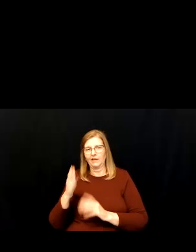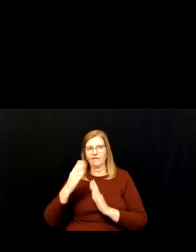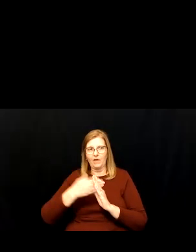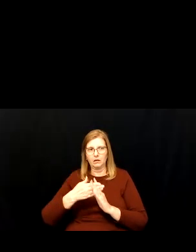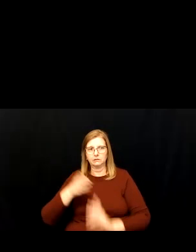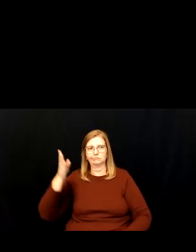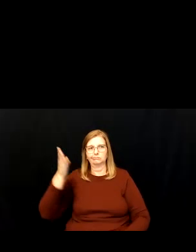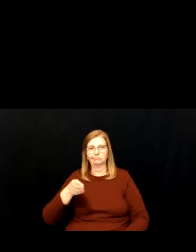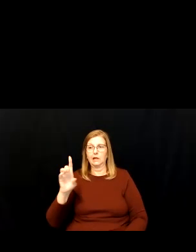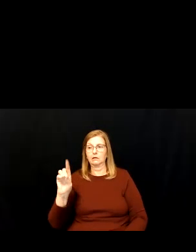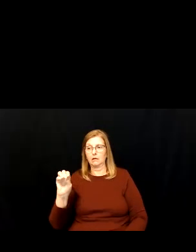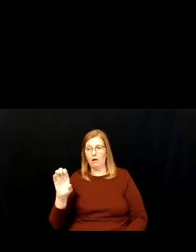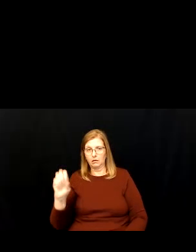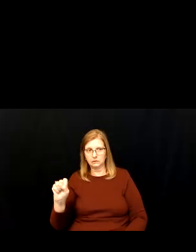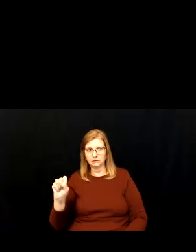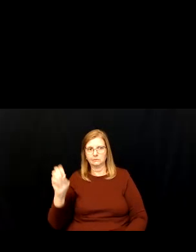/docs,